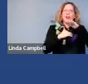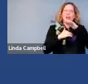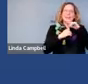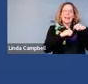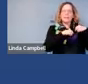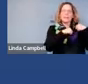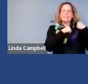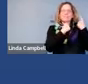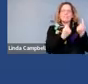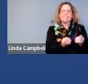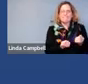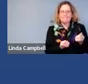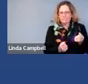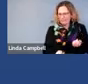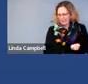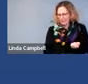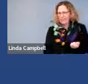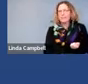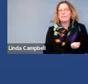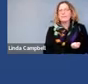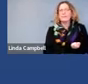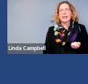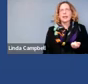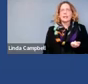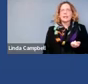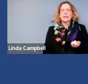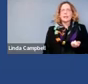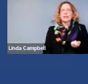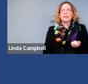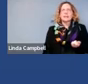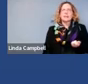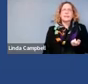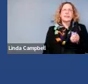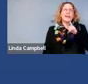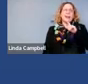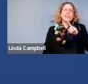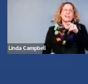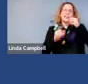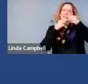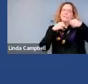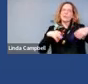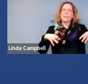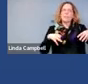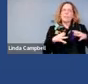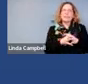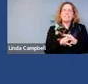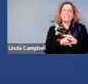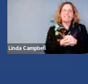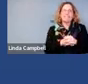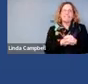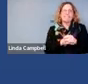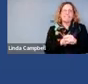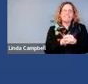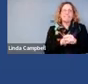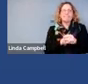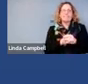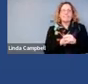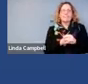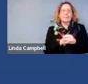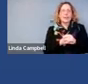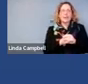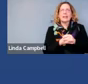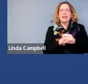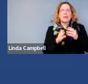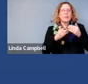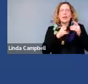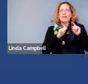I work with environmental contaminants, and I have for quite some time. So why am I also now working with invasive species? Well, it really has to